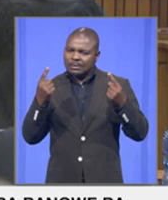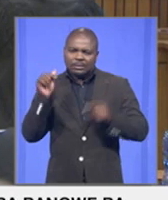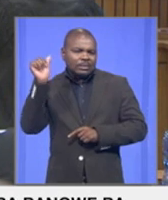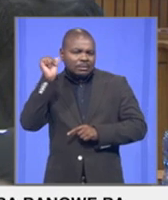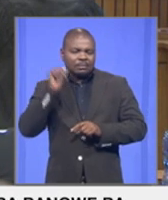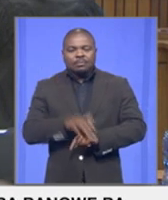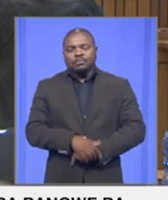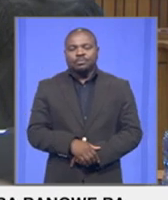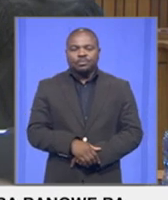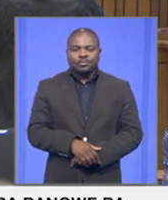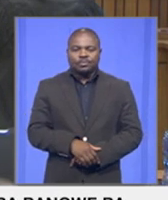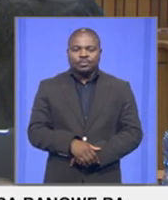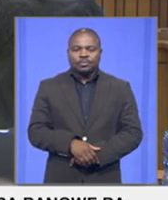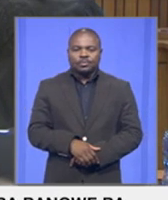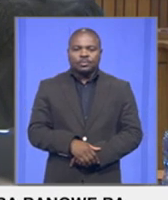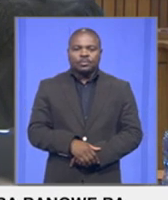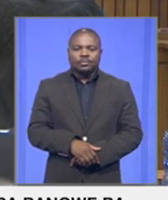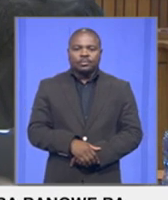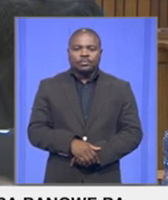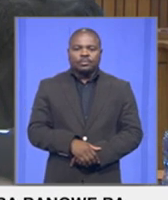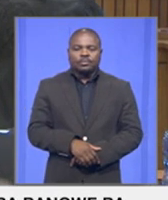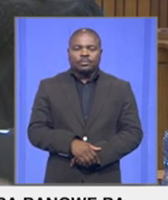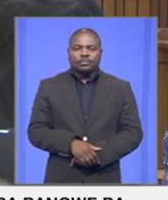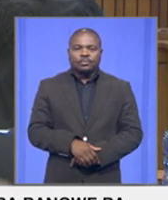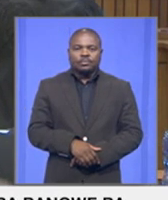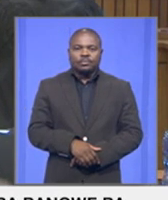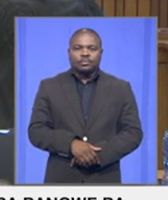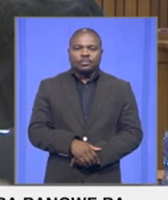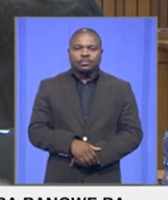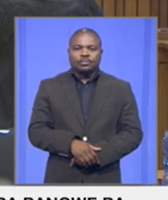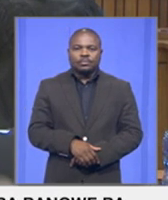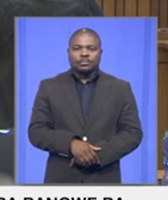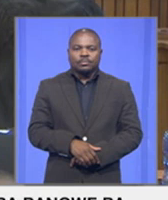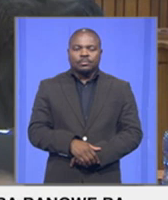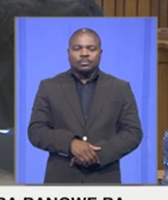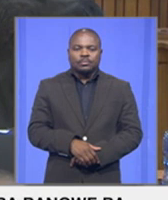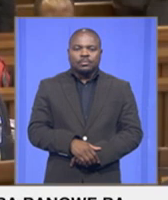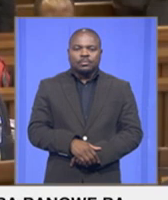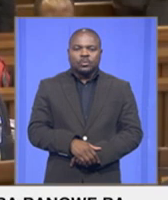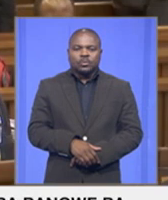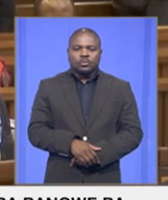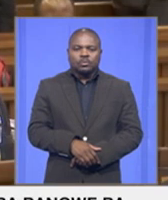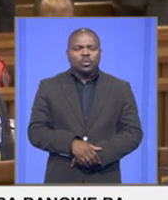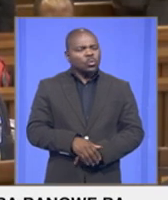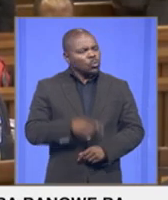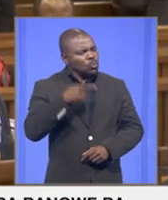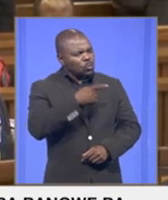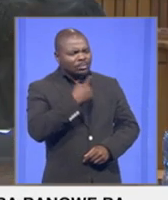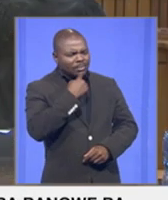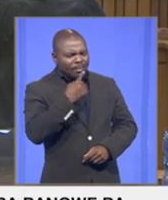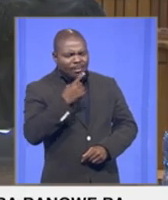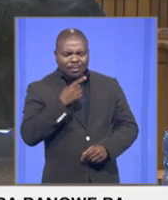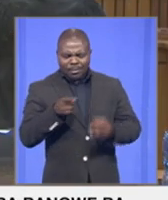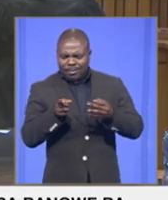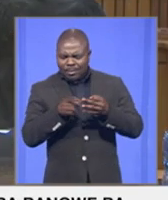as the previous occasions that I have heard when I heard the firearm going off. When you say it was not like